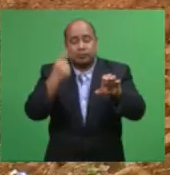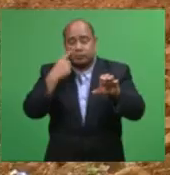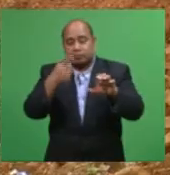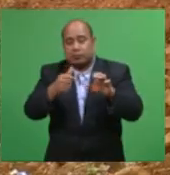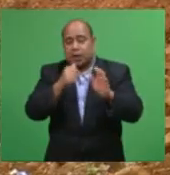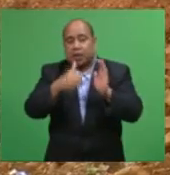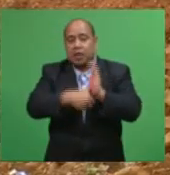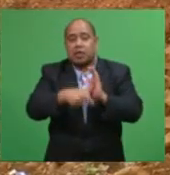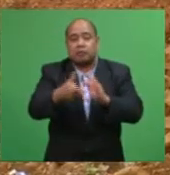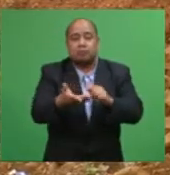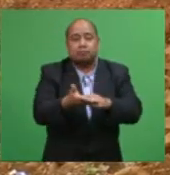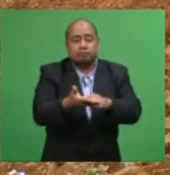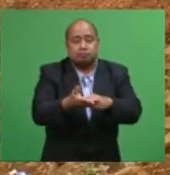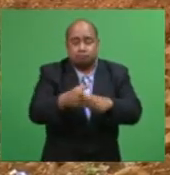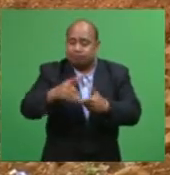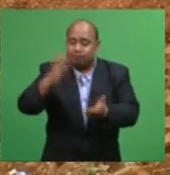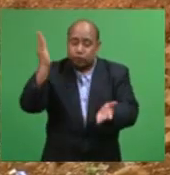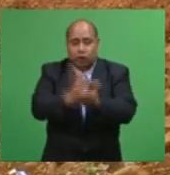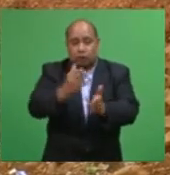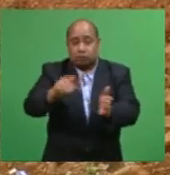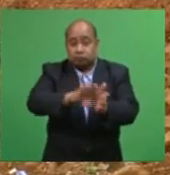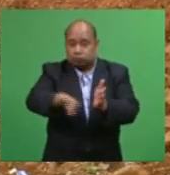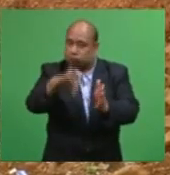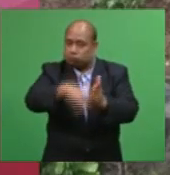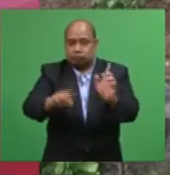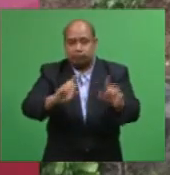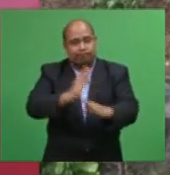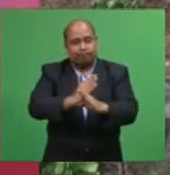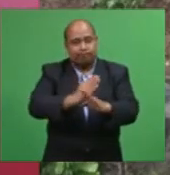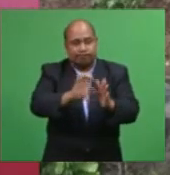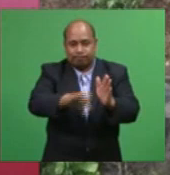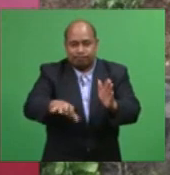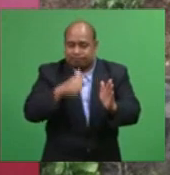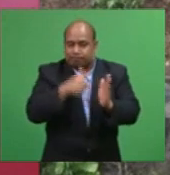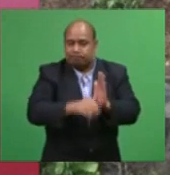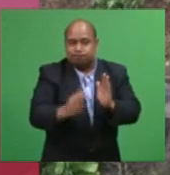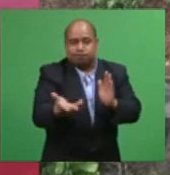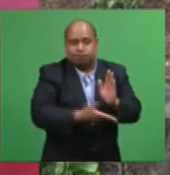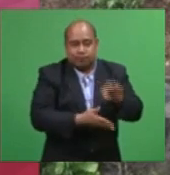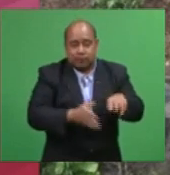from excavating. So it's just two families that who have been